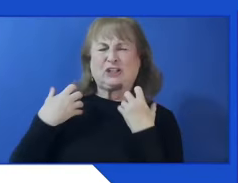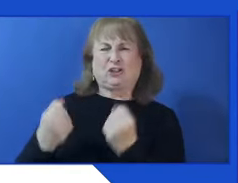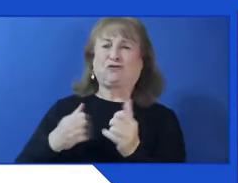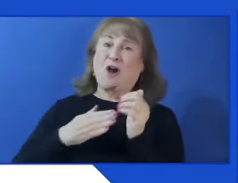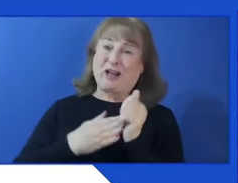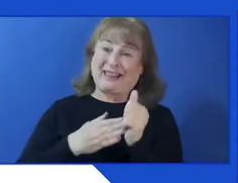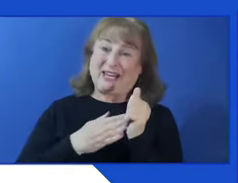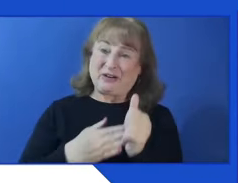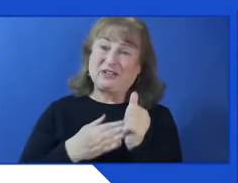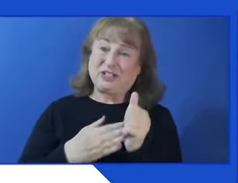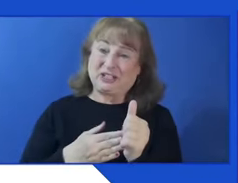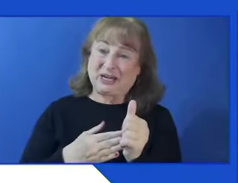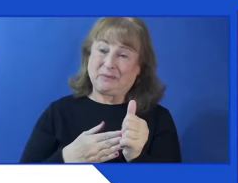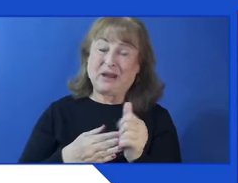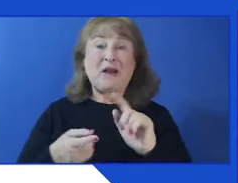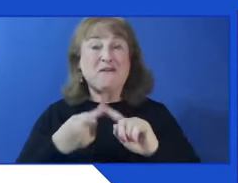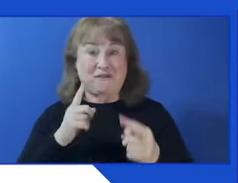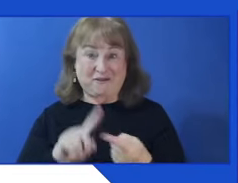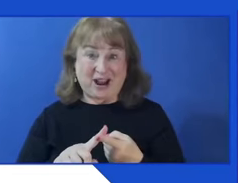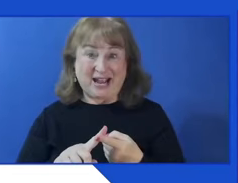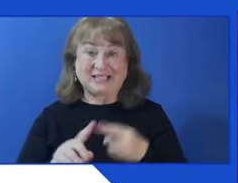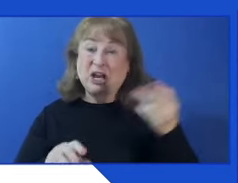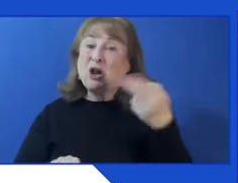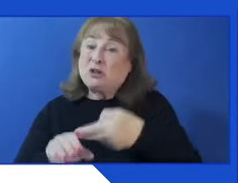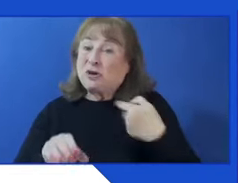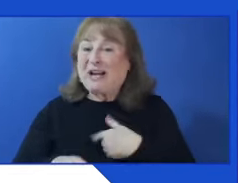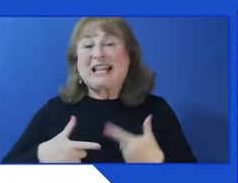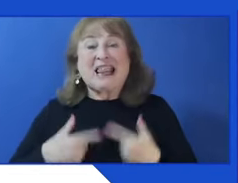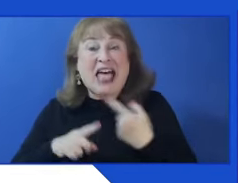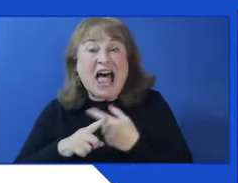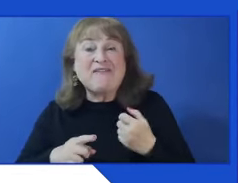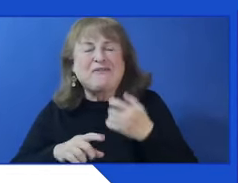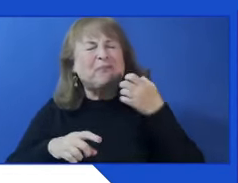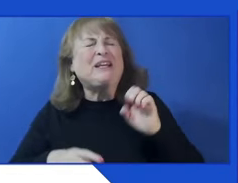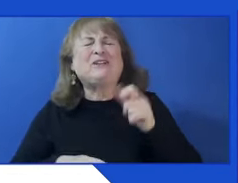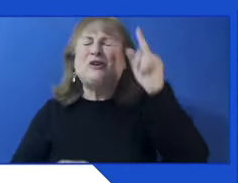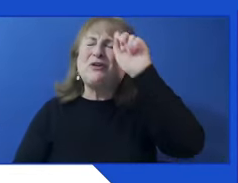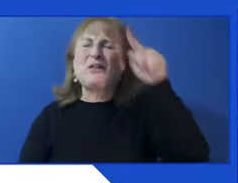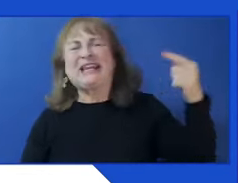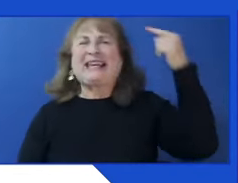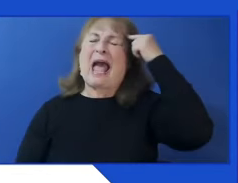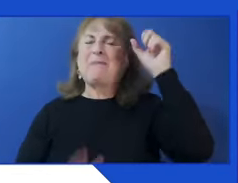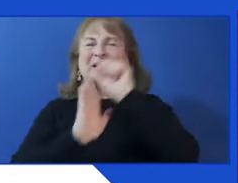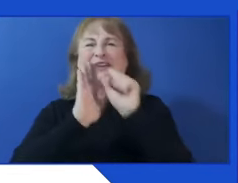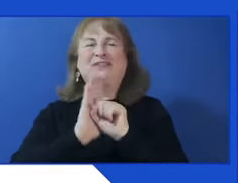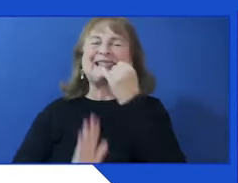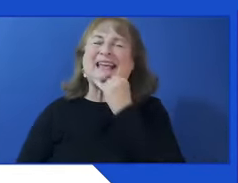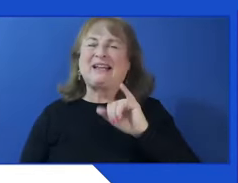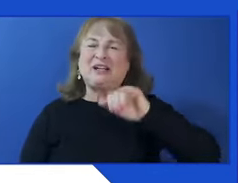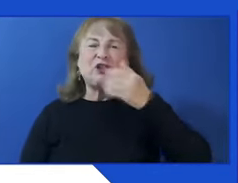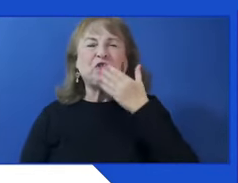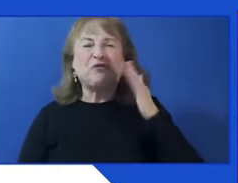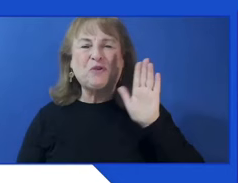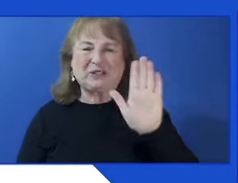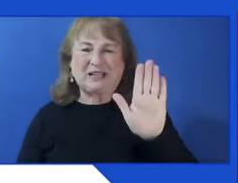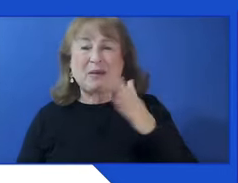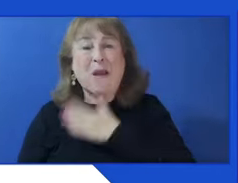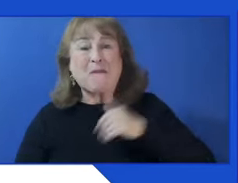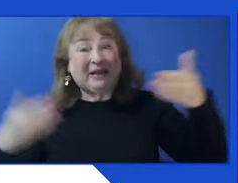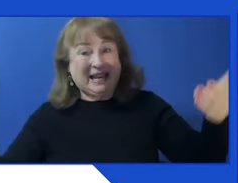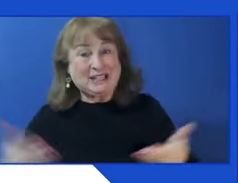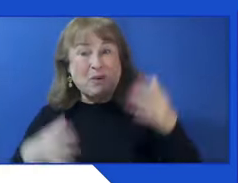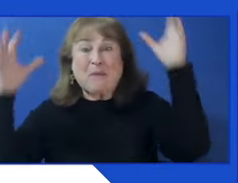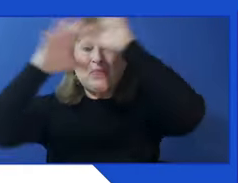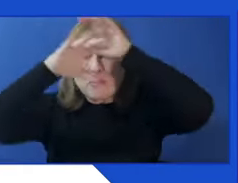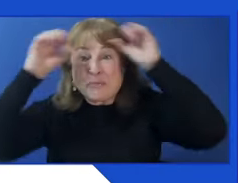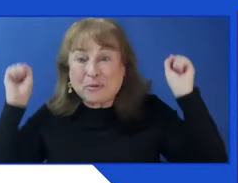leadership. Friends, joining us live from the eternal capital of the State of Israel, Jerusalem, please welcome the